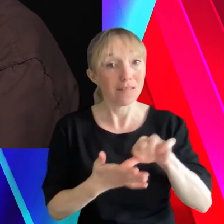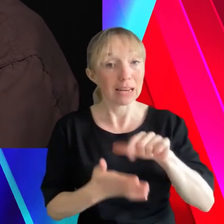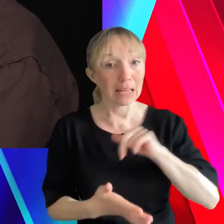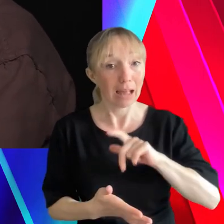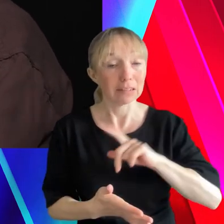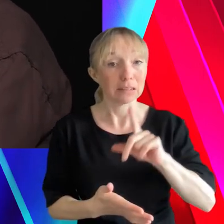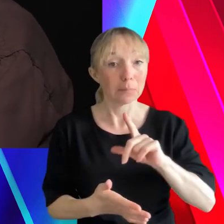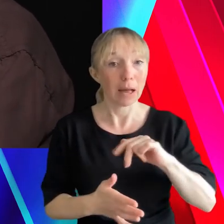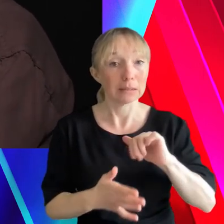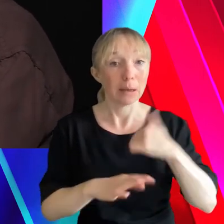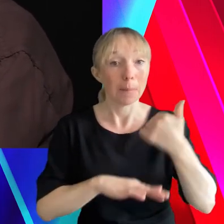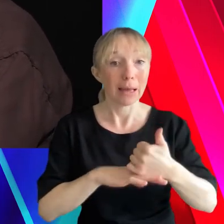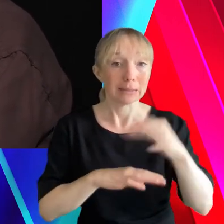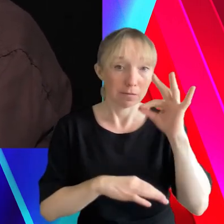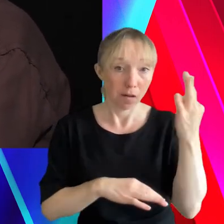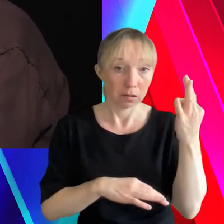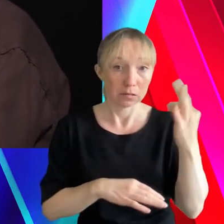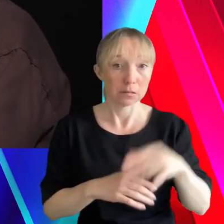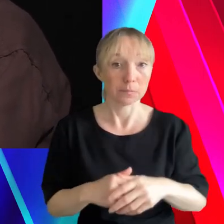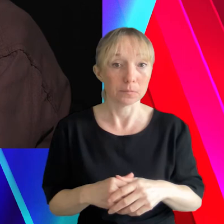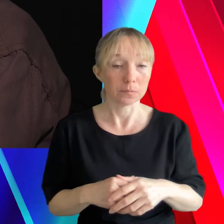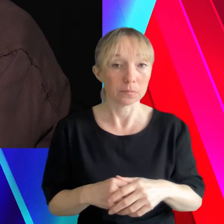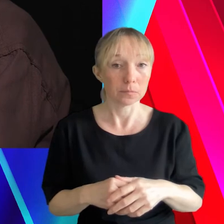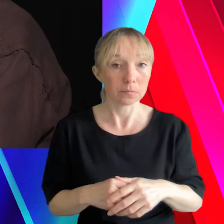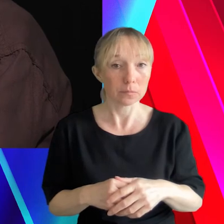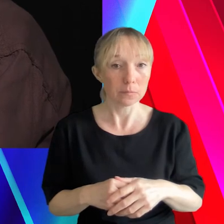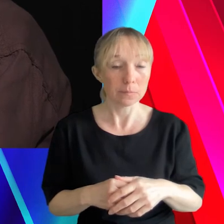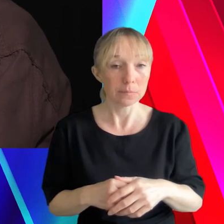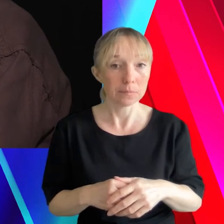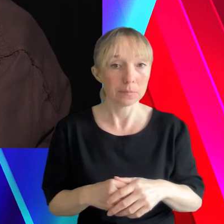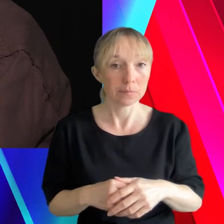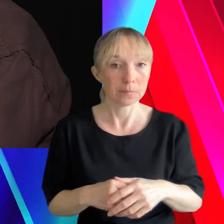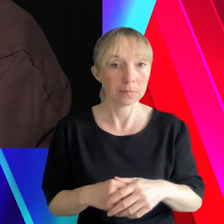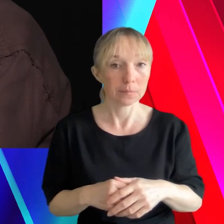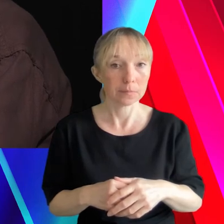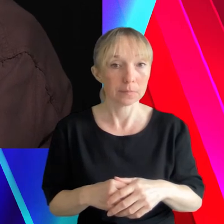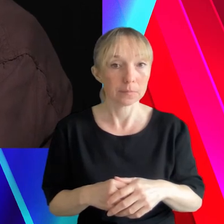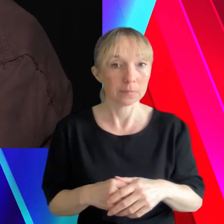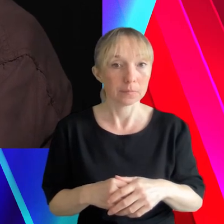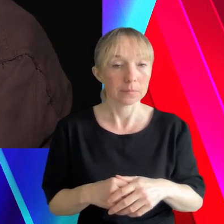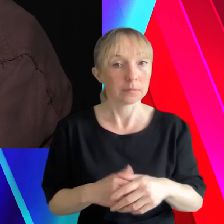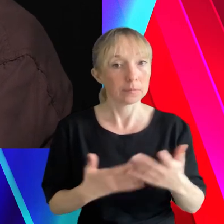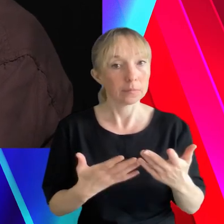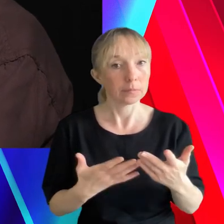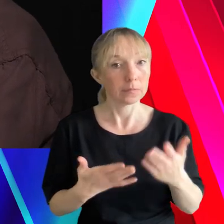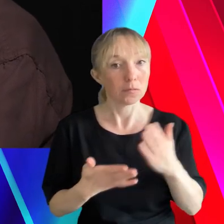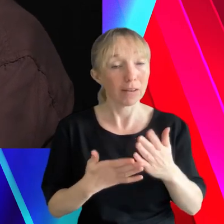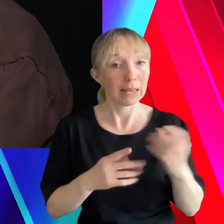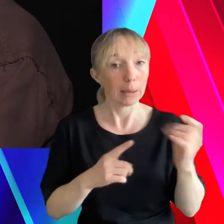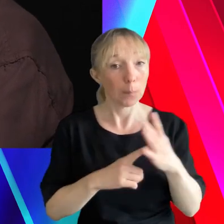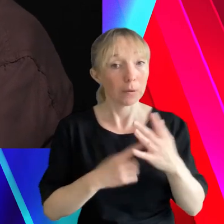characters, happens in France. But obviously, at a certain level, it's important for